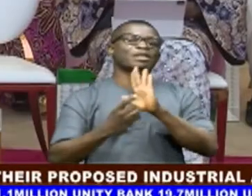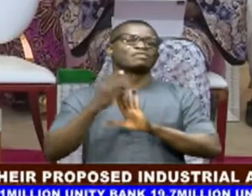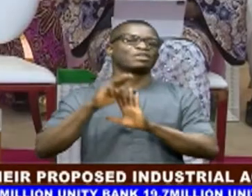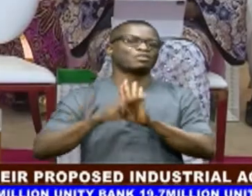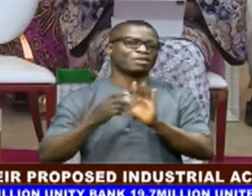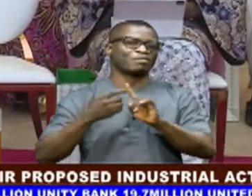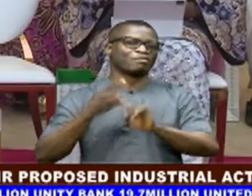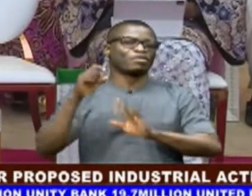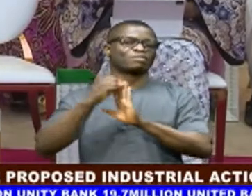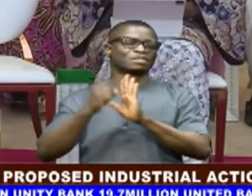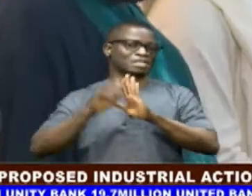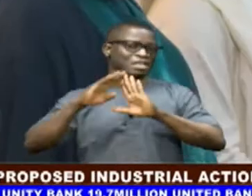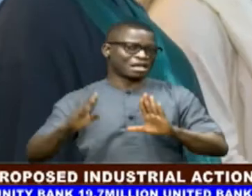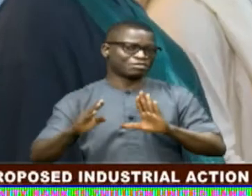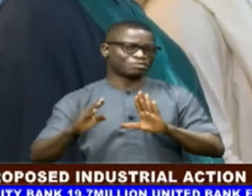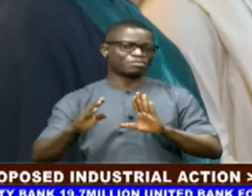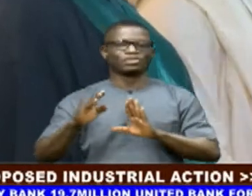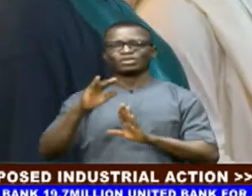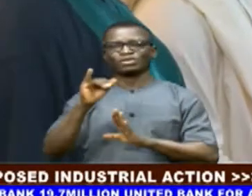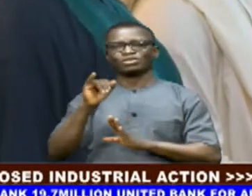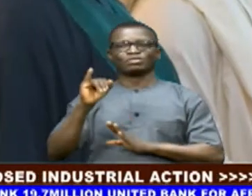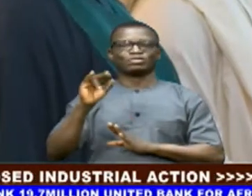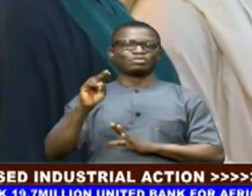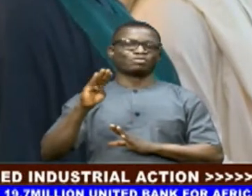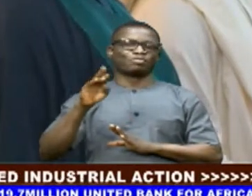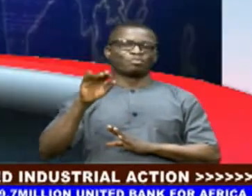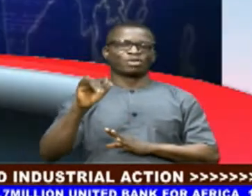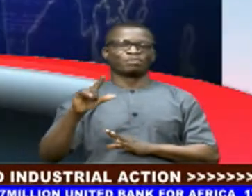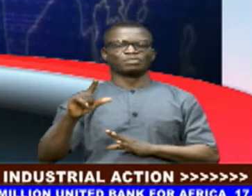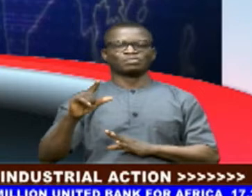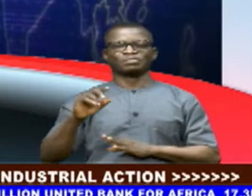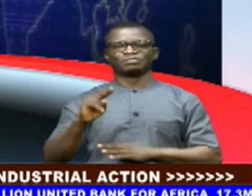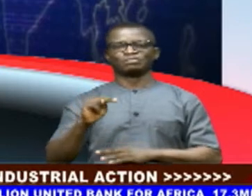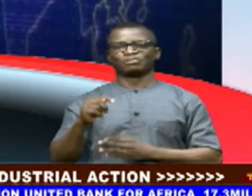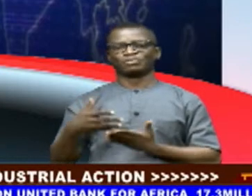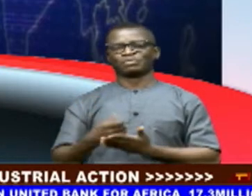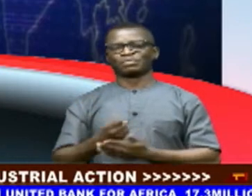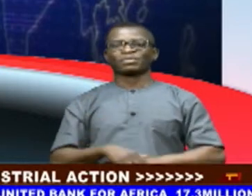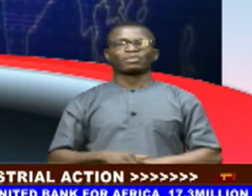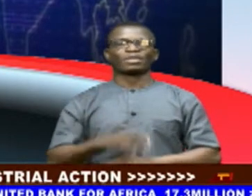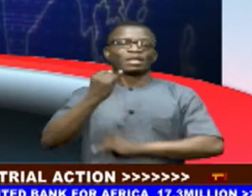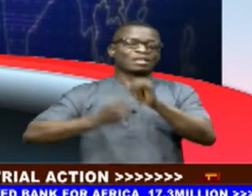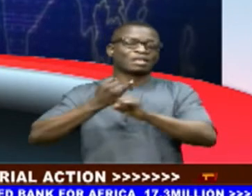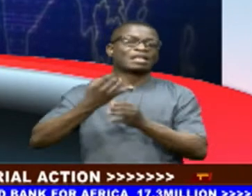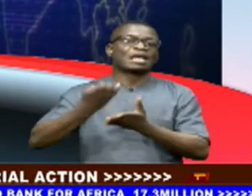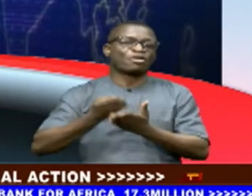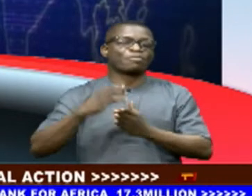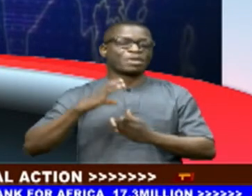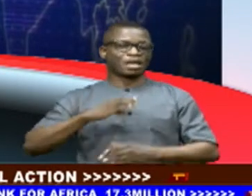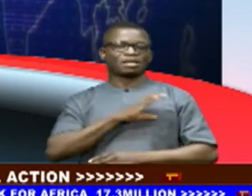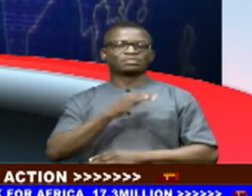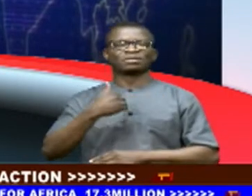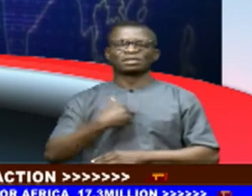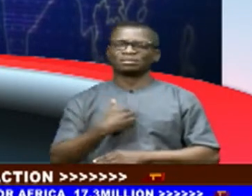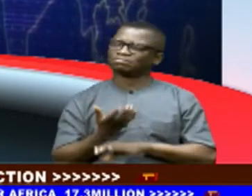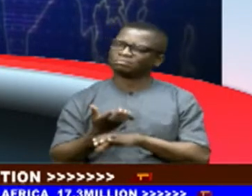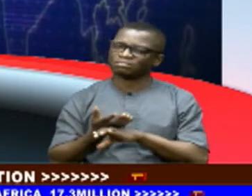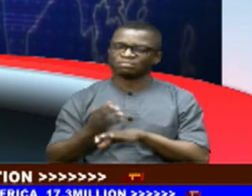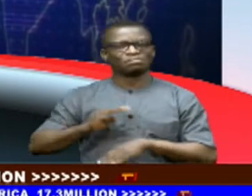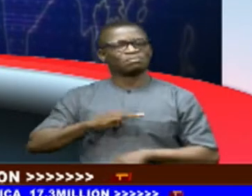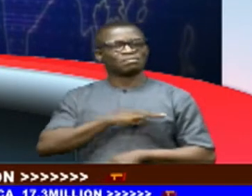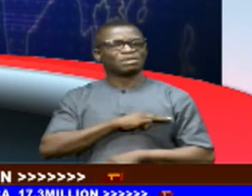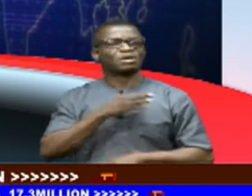From the State House, Abraham Jibrila. The National Economic Council has appealed to members of